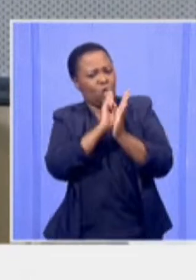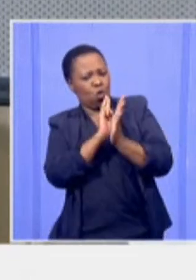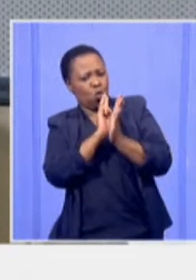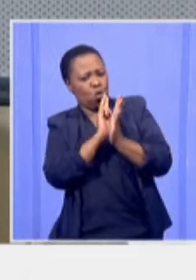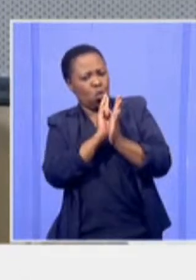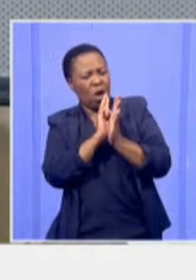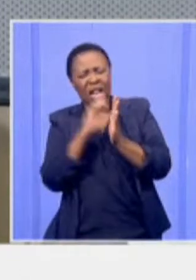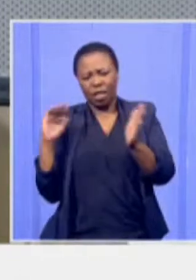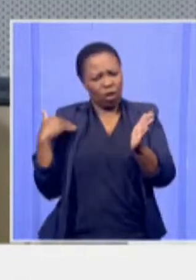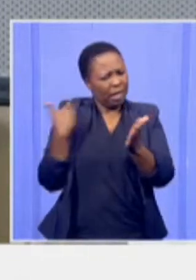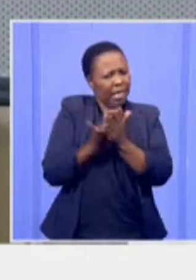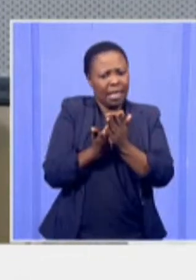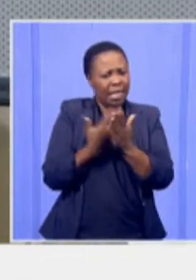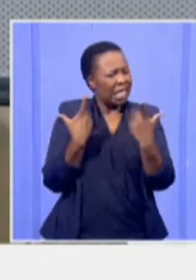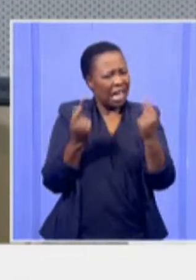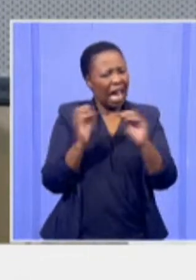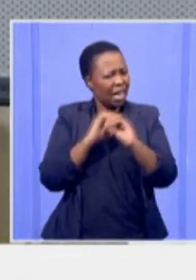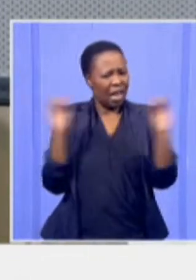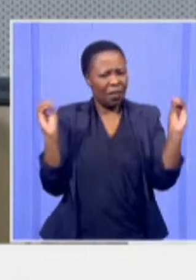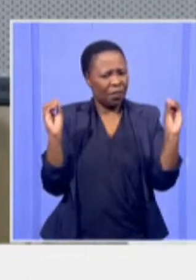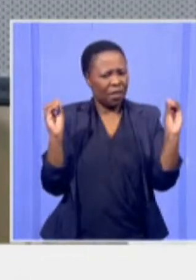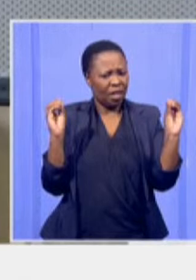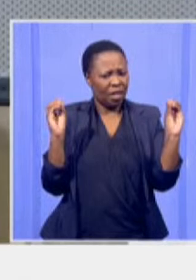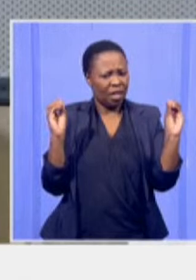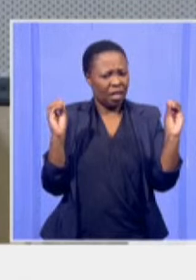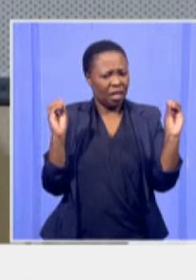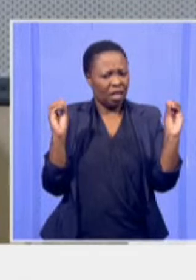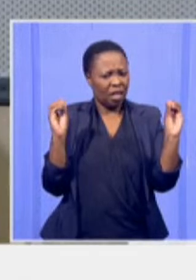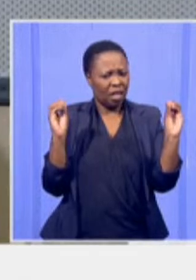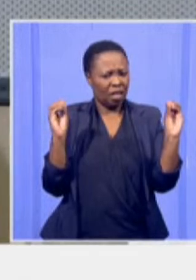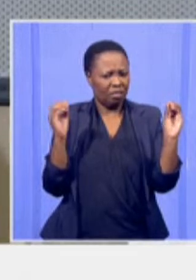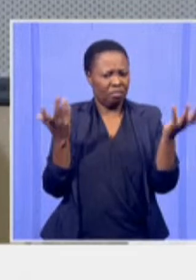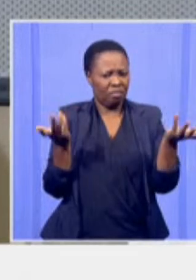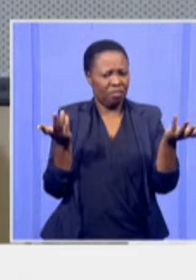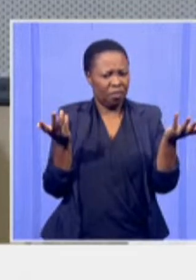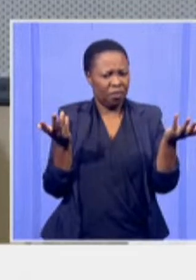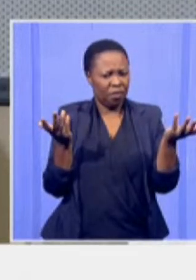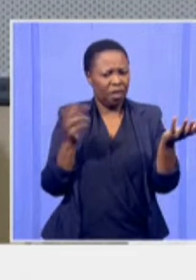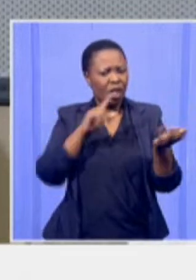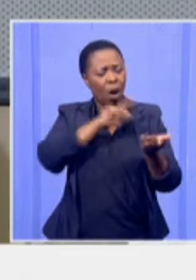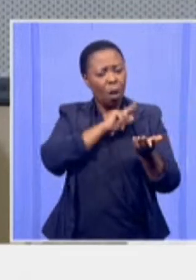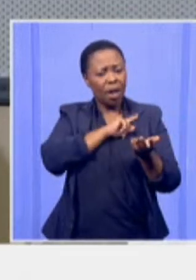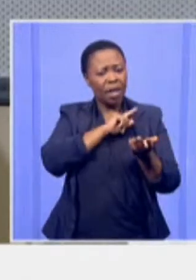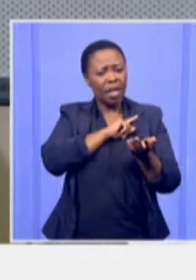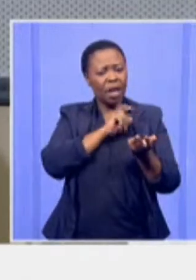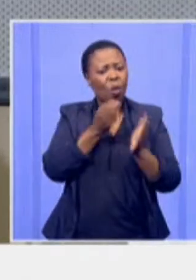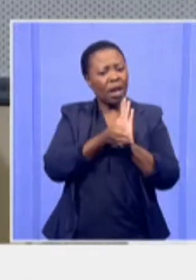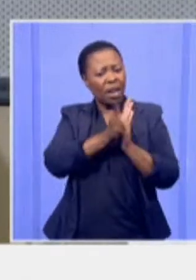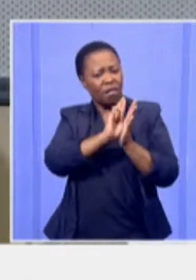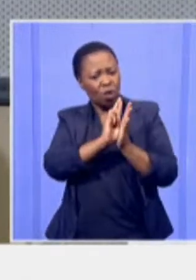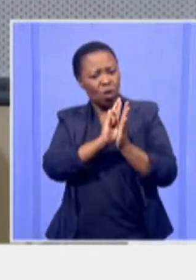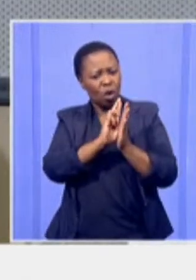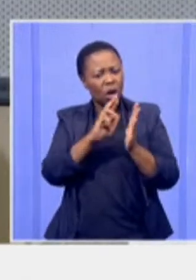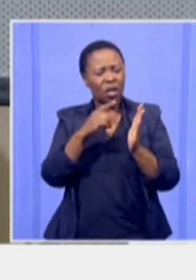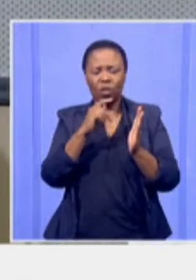Because we know as a union that should we review that, it will reveal that actually we've been